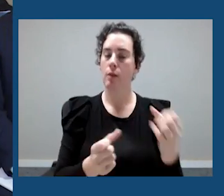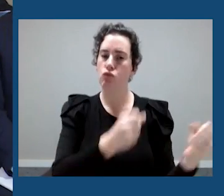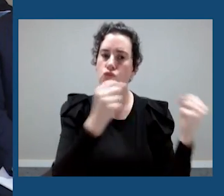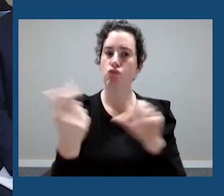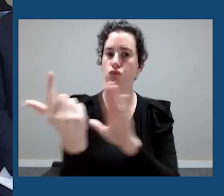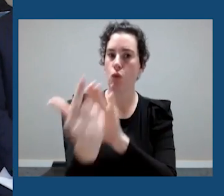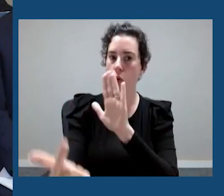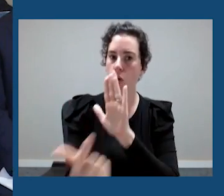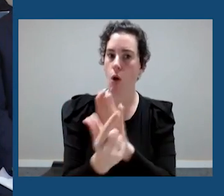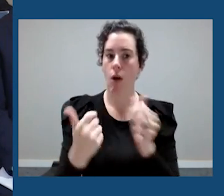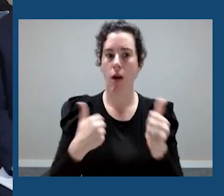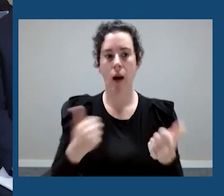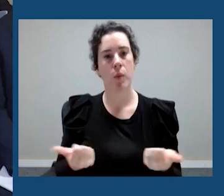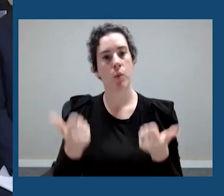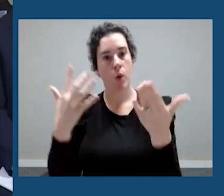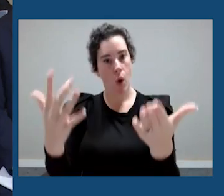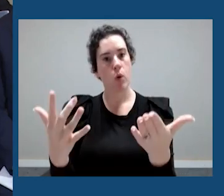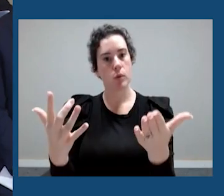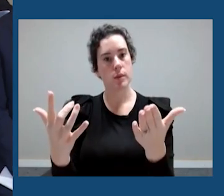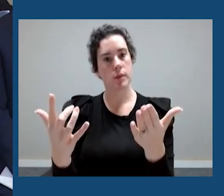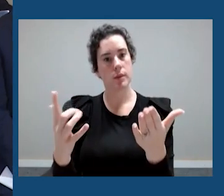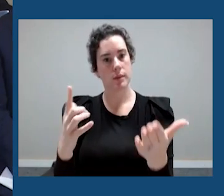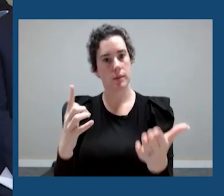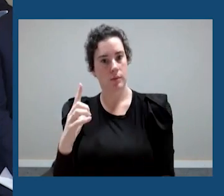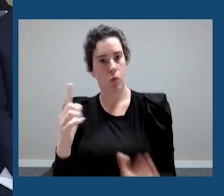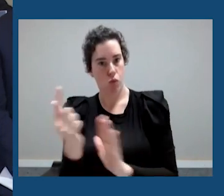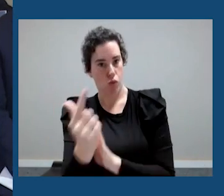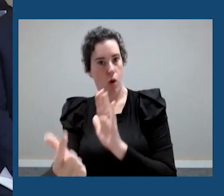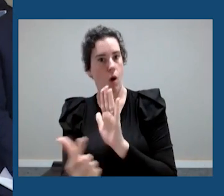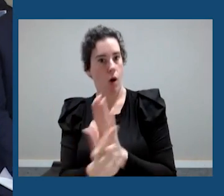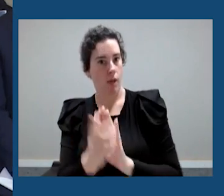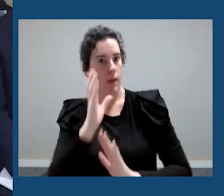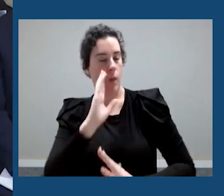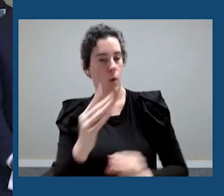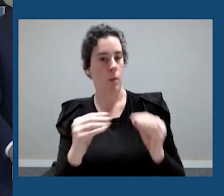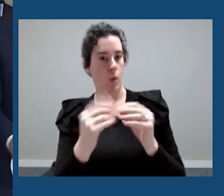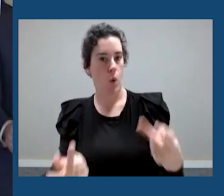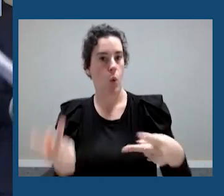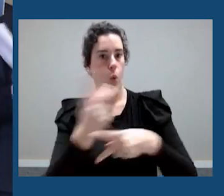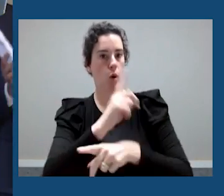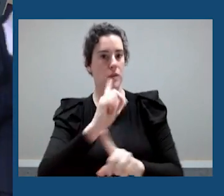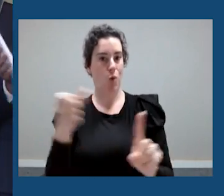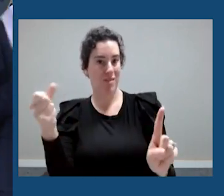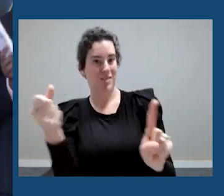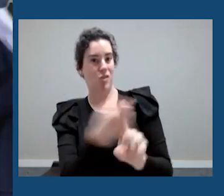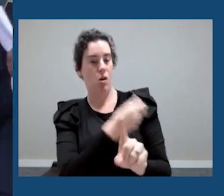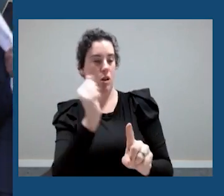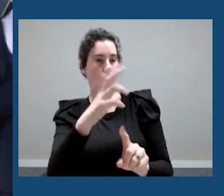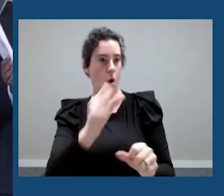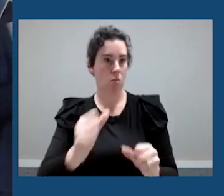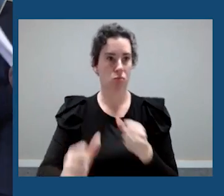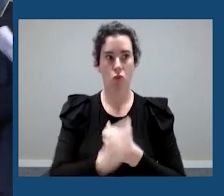legislation that would increase criminal penalties for assaulting a retail worker.